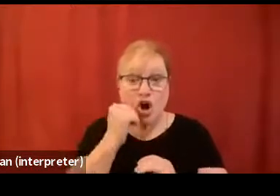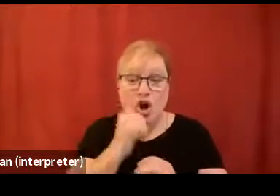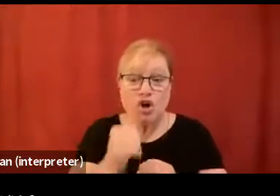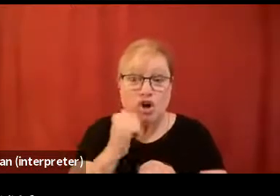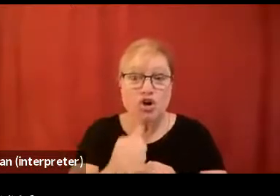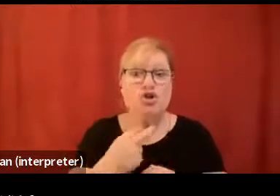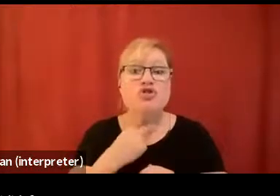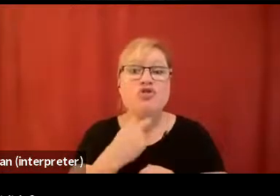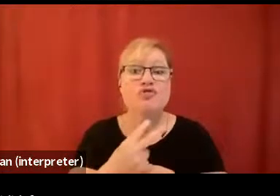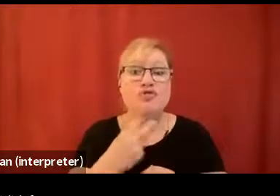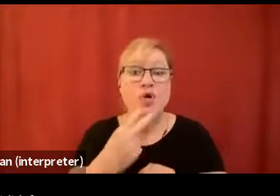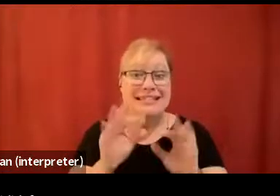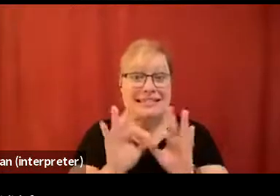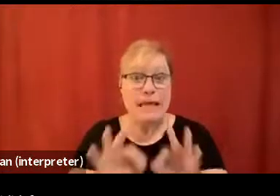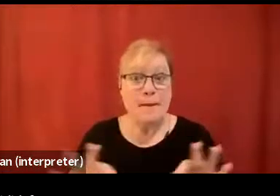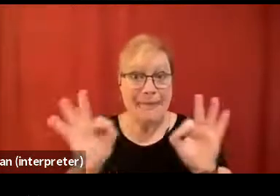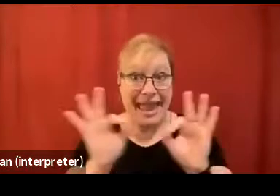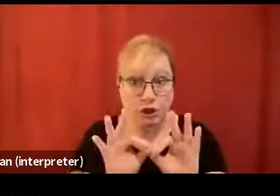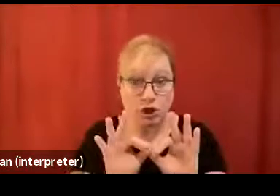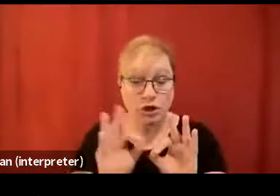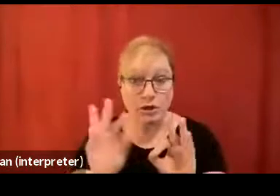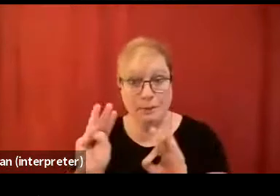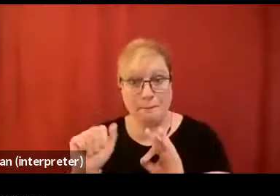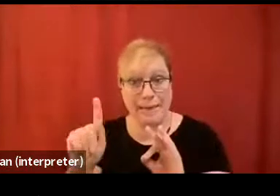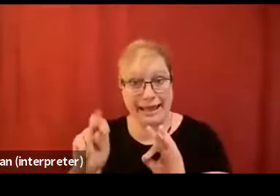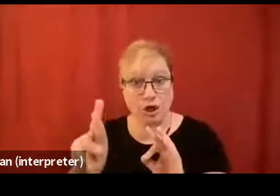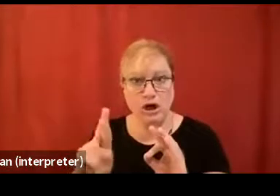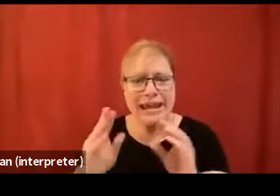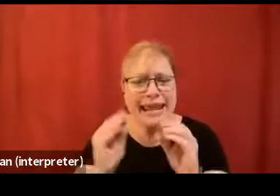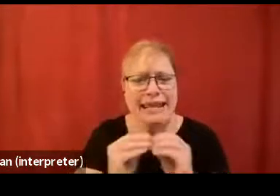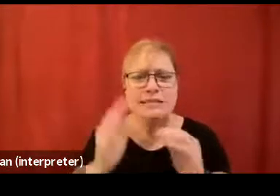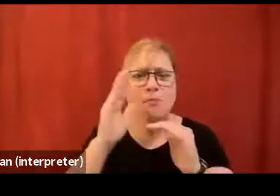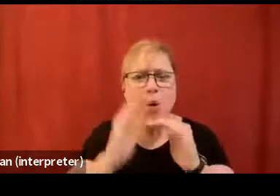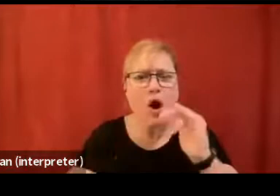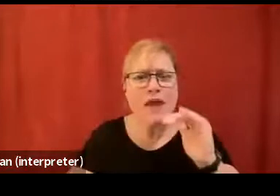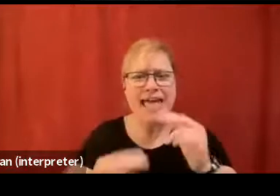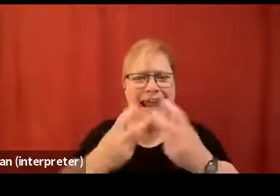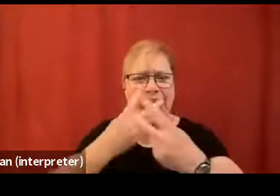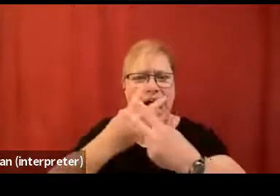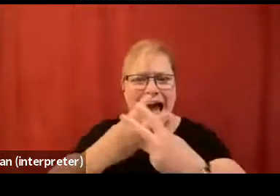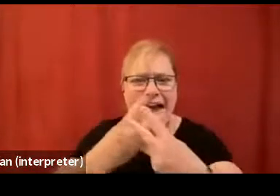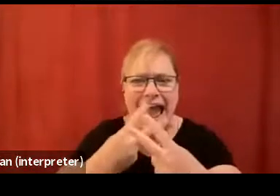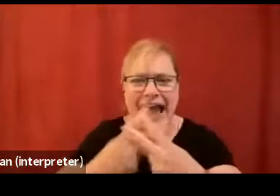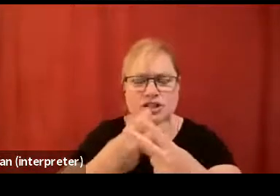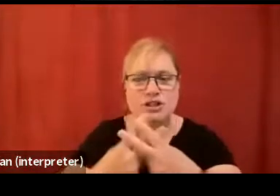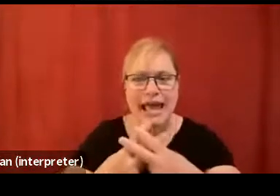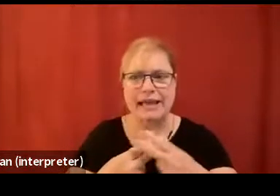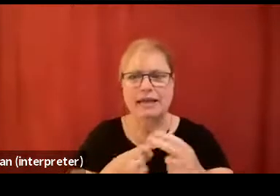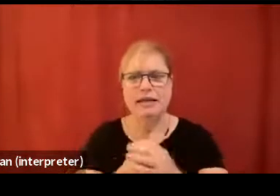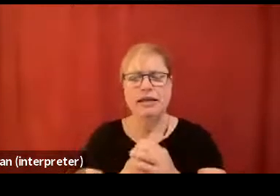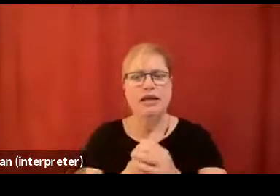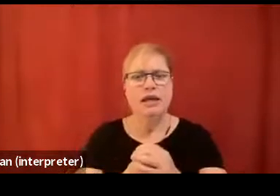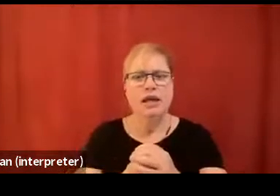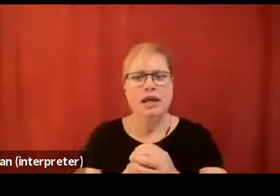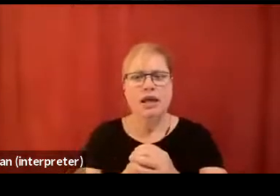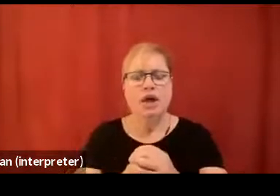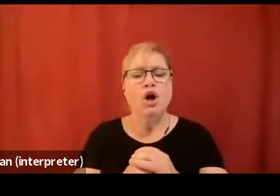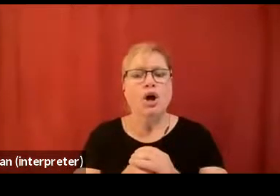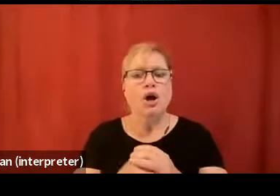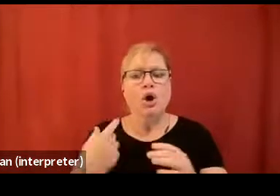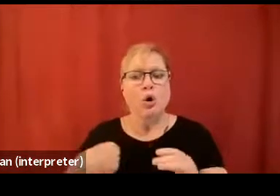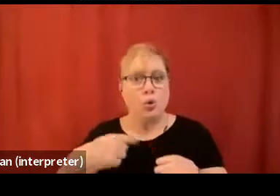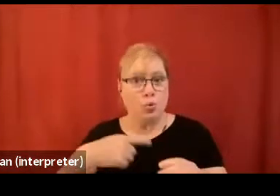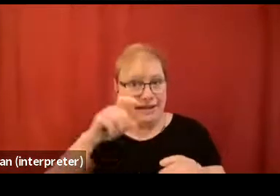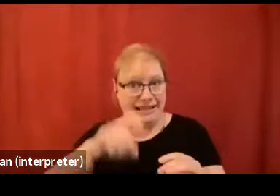it's more than a logo, it's more than another girl organization popping up and trying to figure it out. Is really being an example within